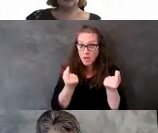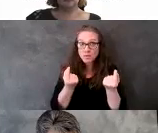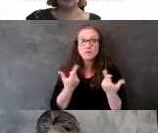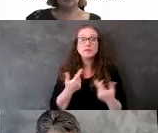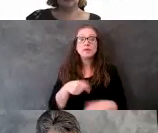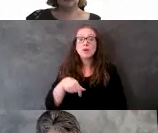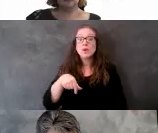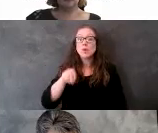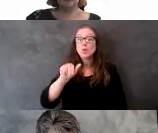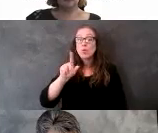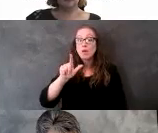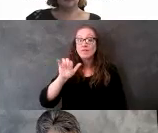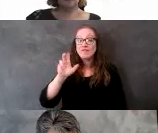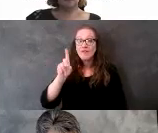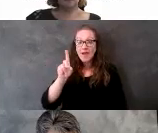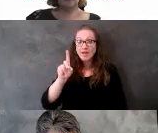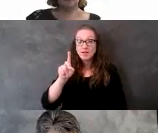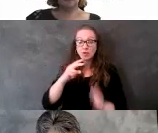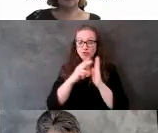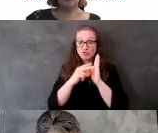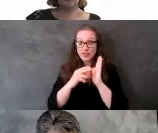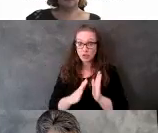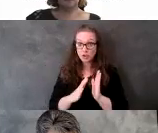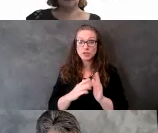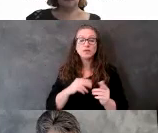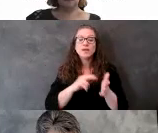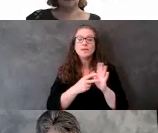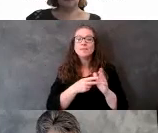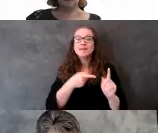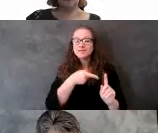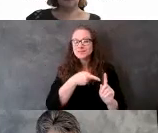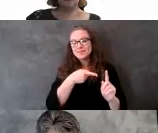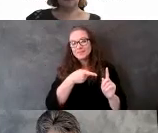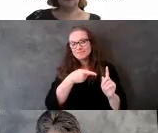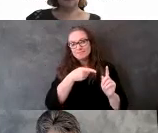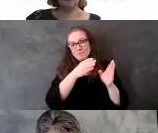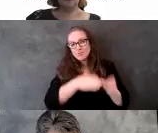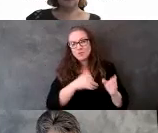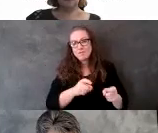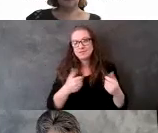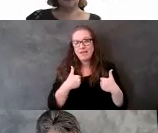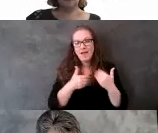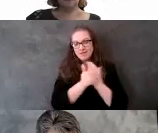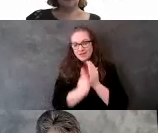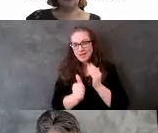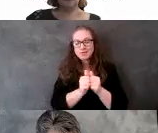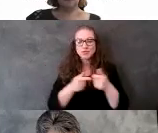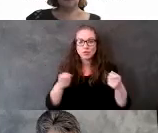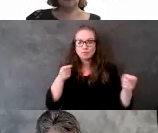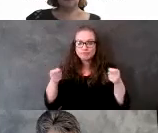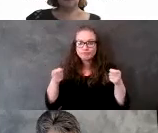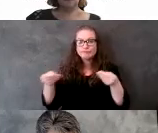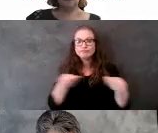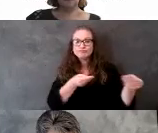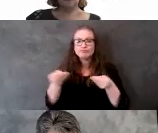readers. Qualified meaning they have to have the skill set to manage the language that's being dealt with.